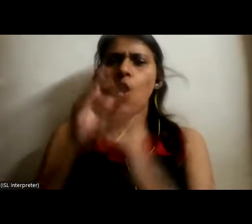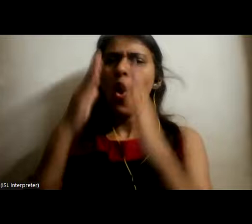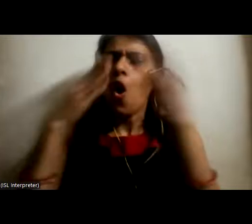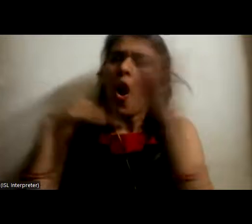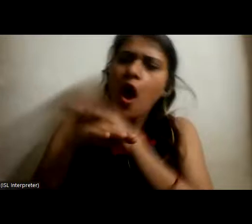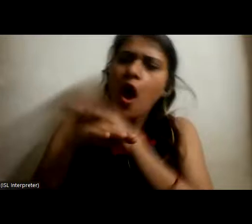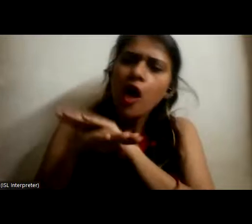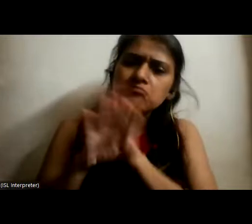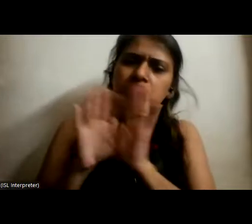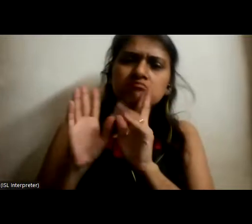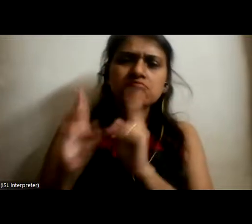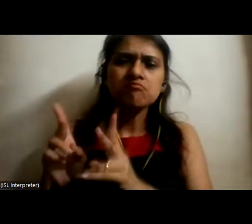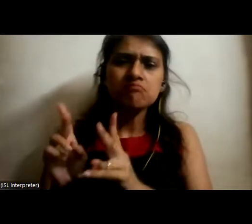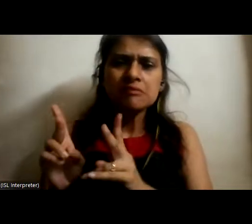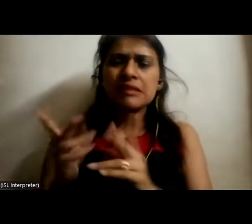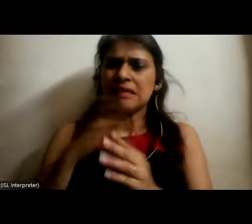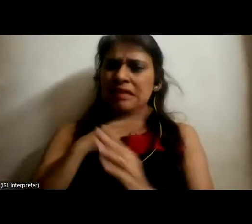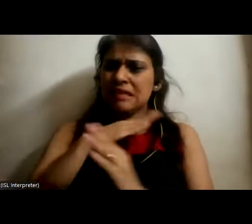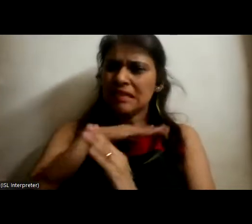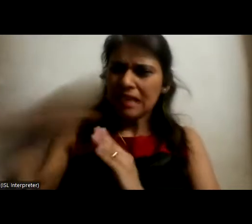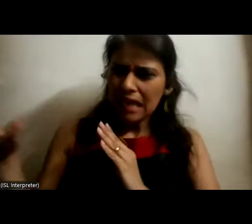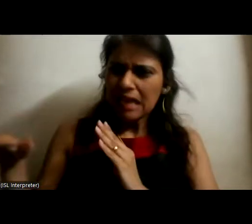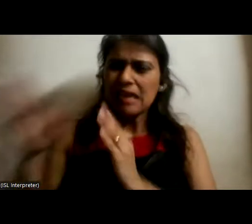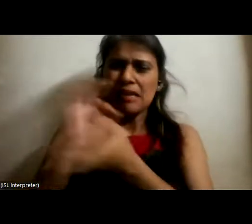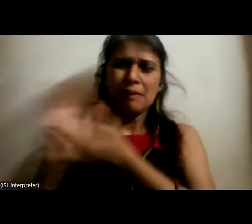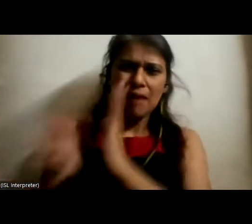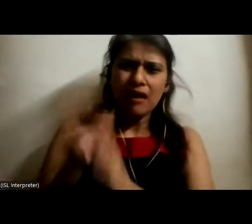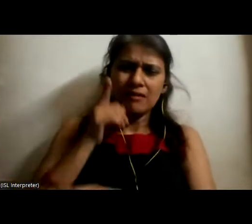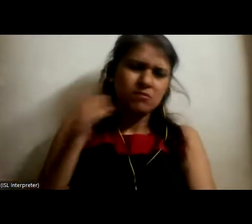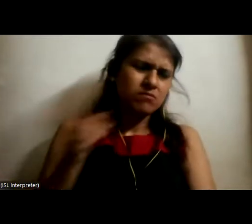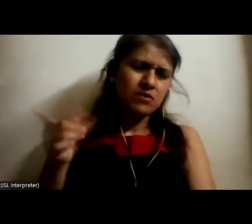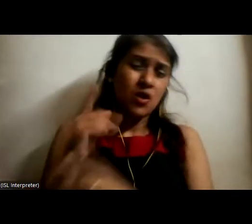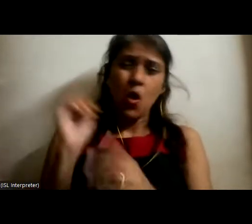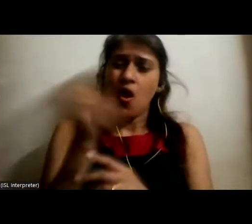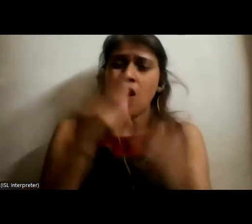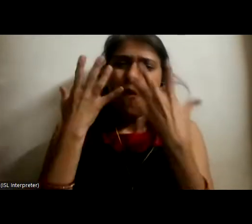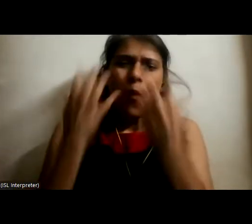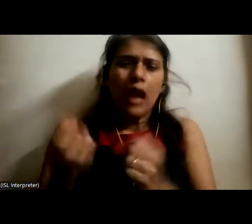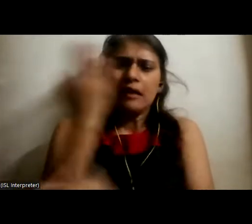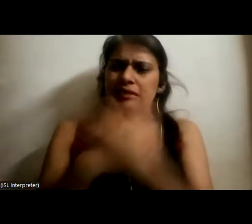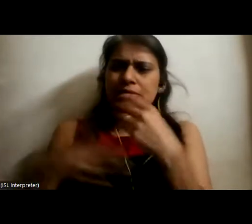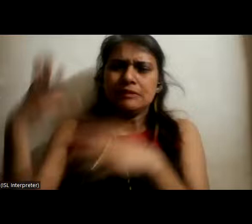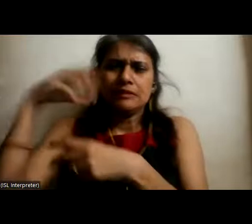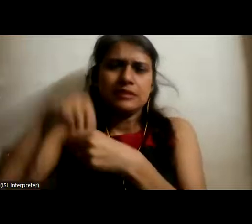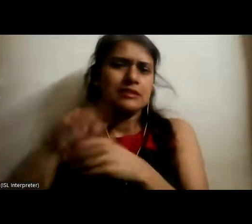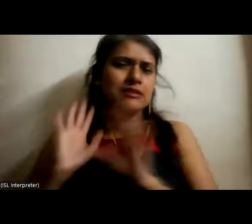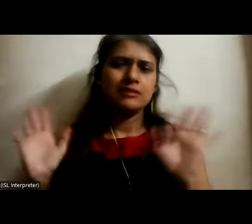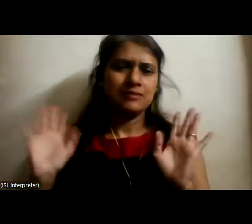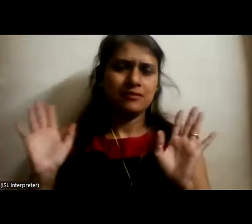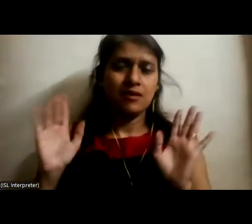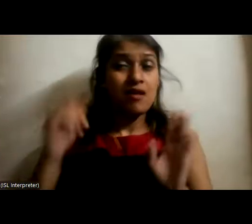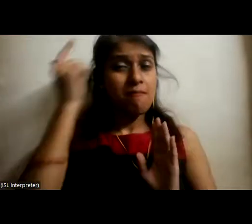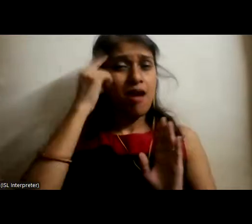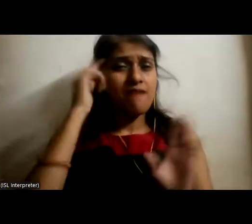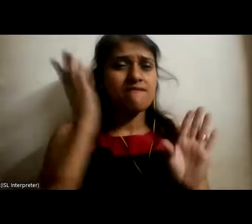were burnt and killed on birth because nobody wanted to get associated with the